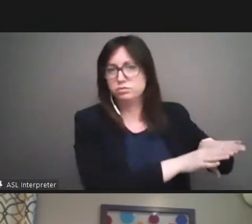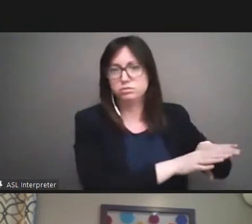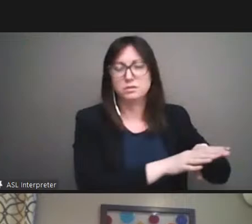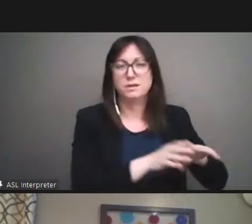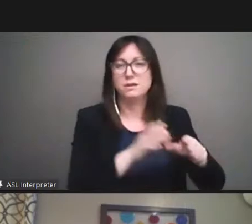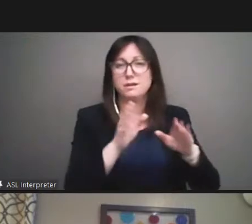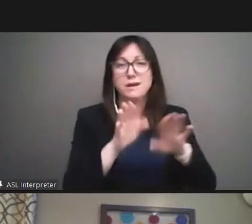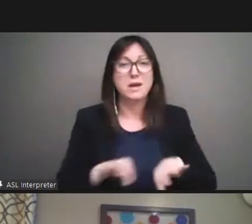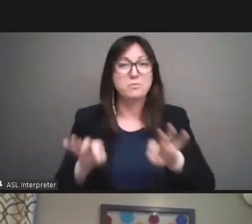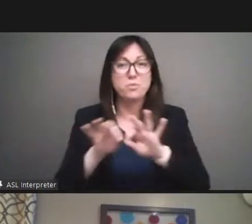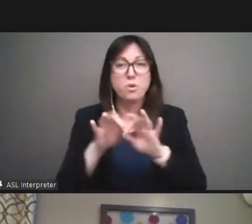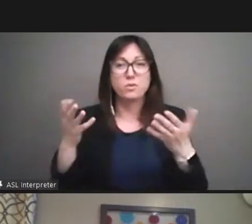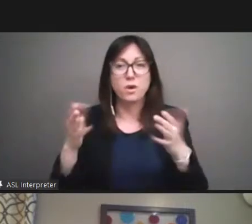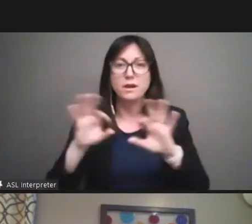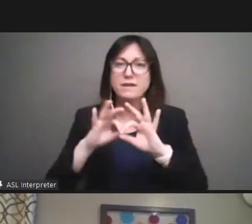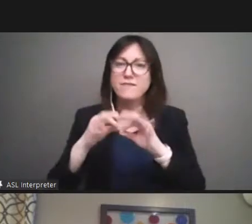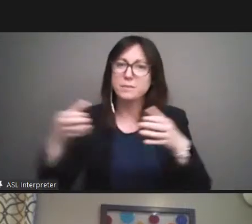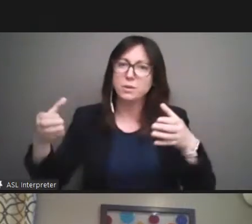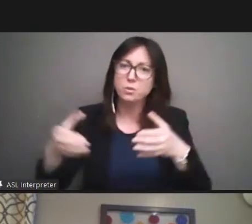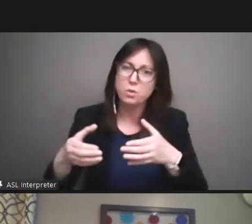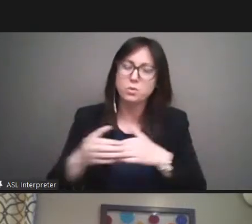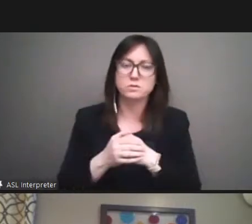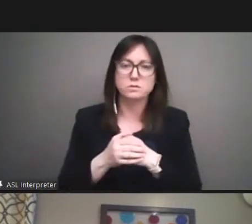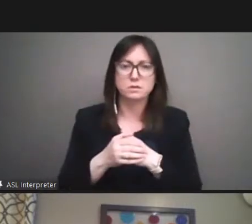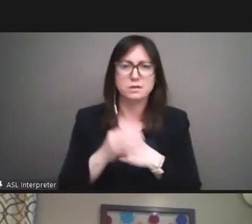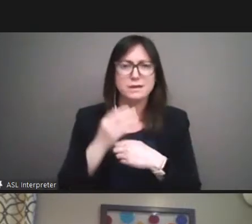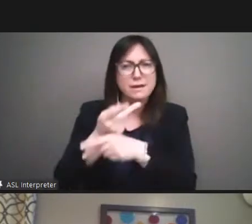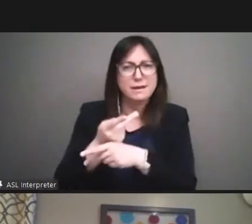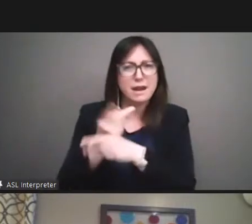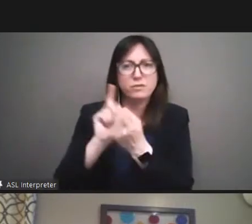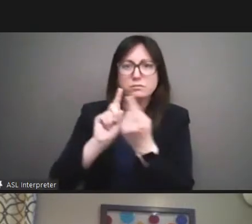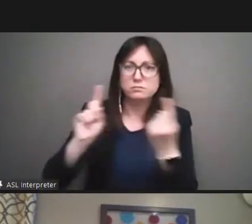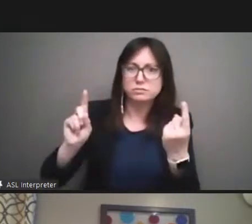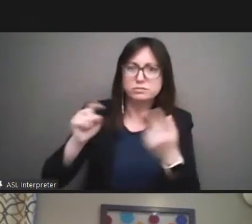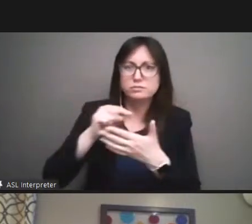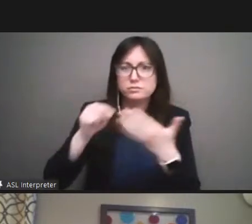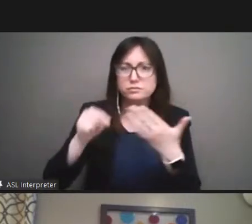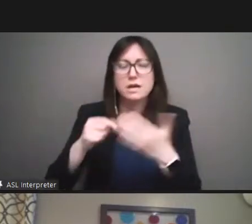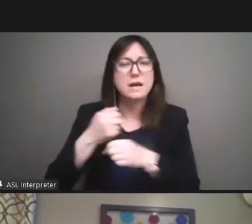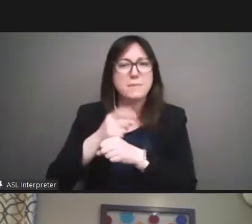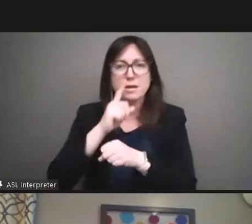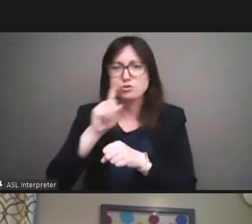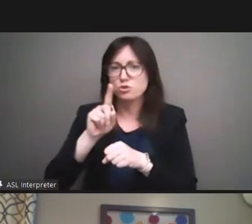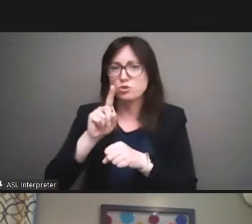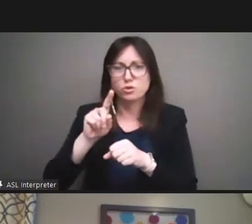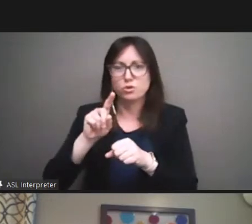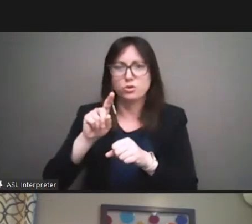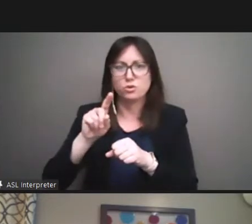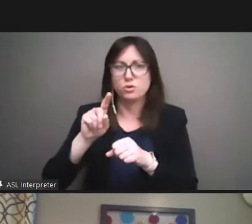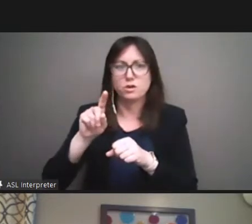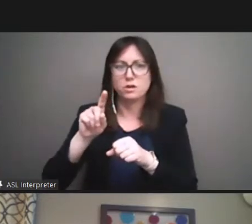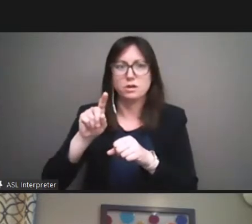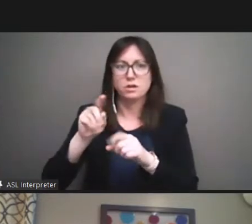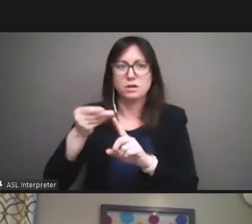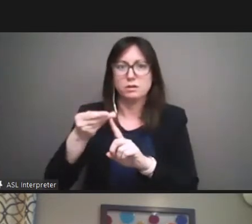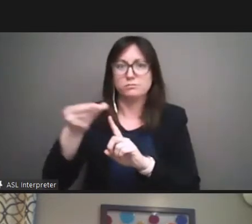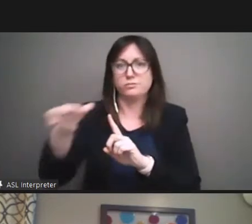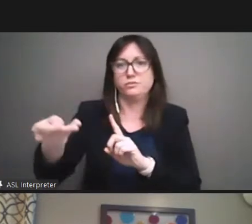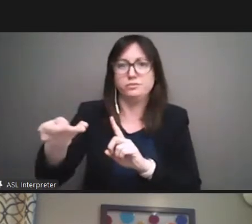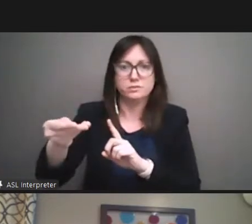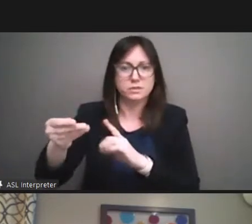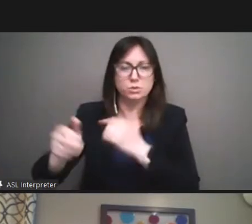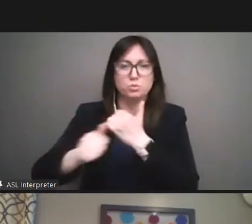families, making sure that we're taking the proper precautions to ensure that no one is going to be put at risk.